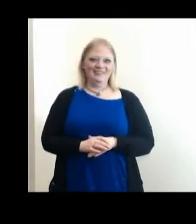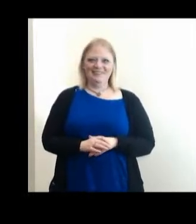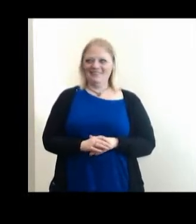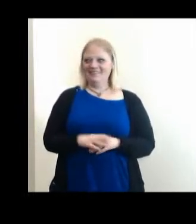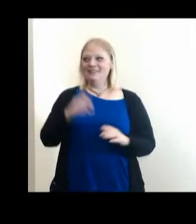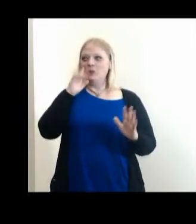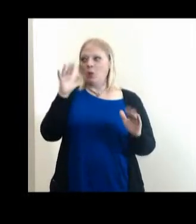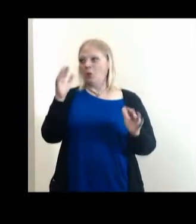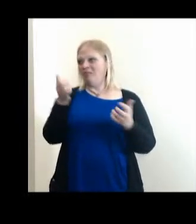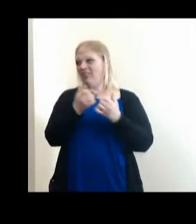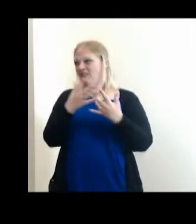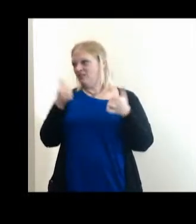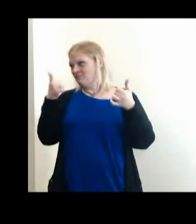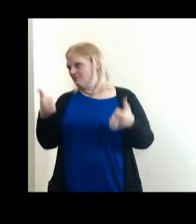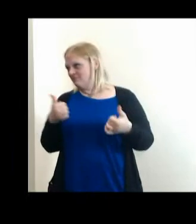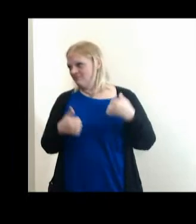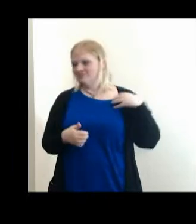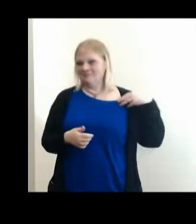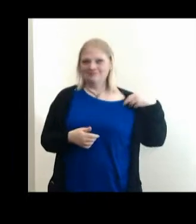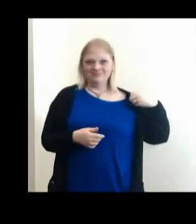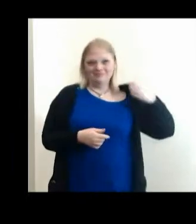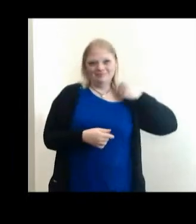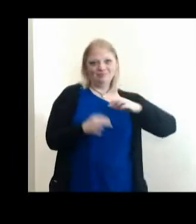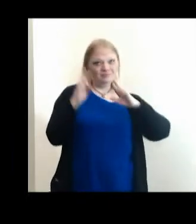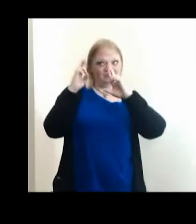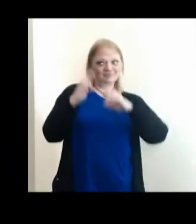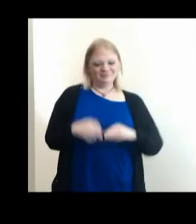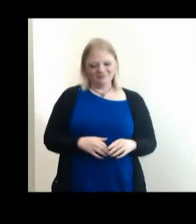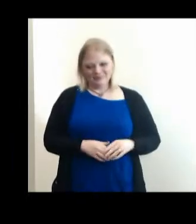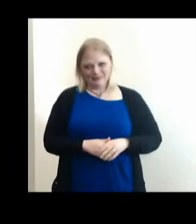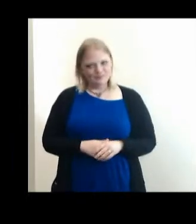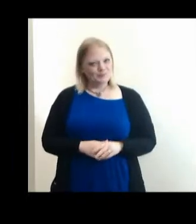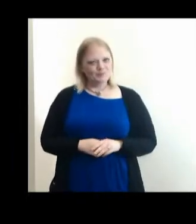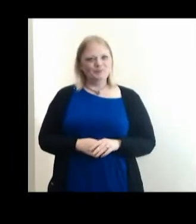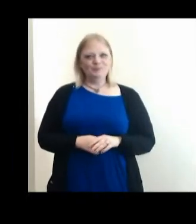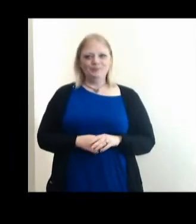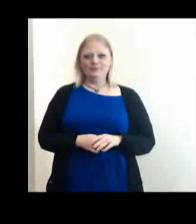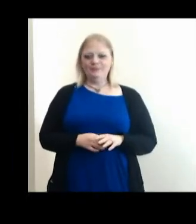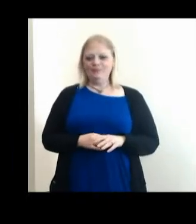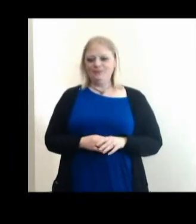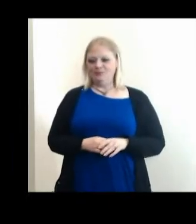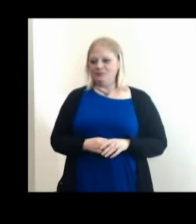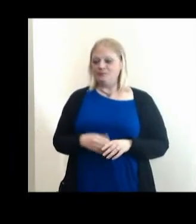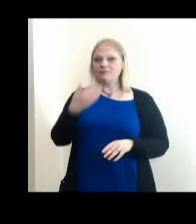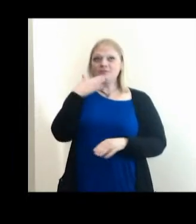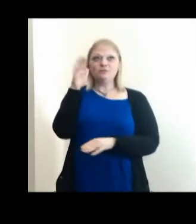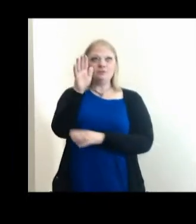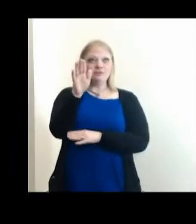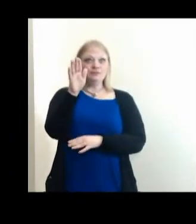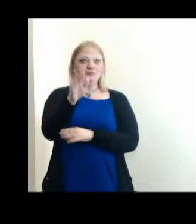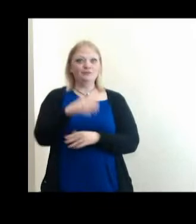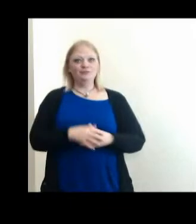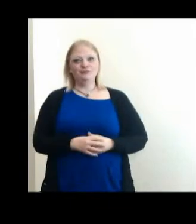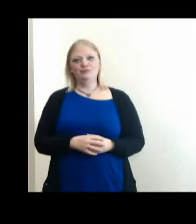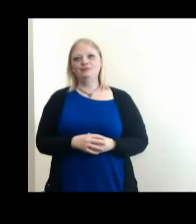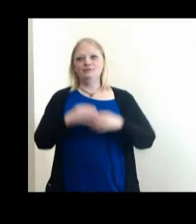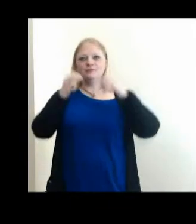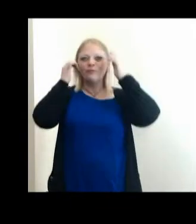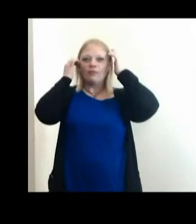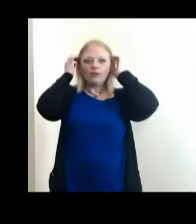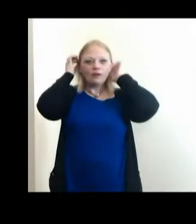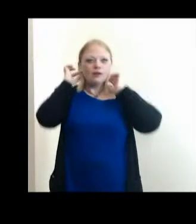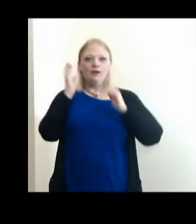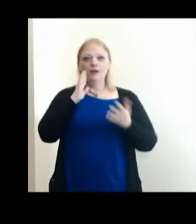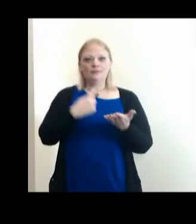Hopefully this is all worked out. Yes, hope so. Good afternoon. So let's